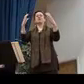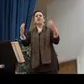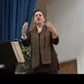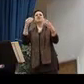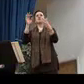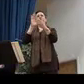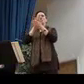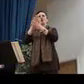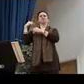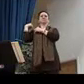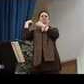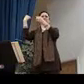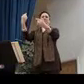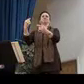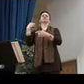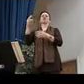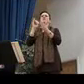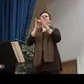awesome.